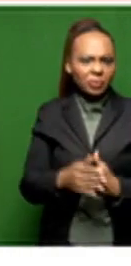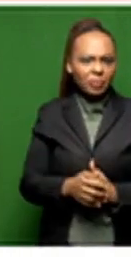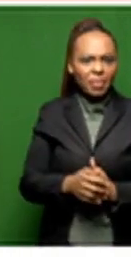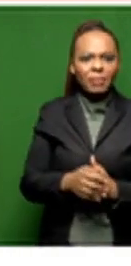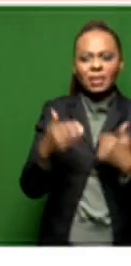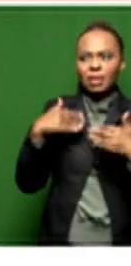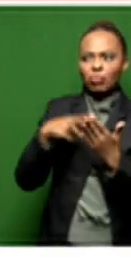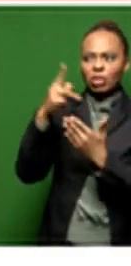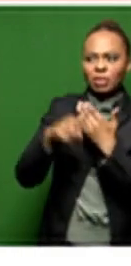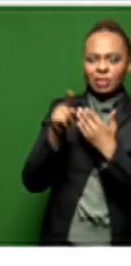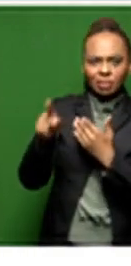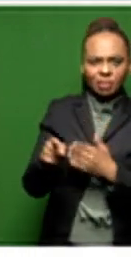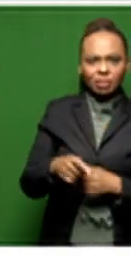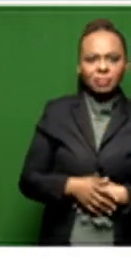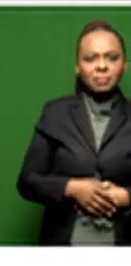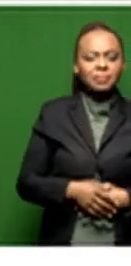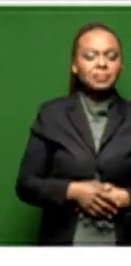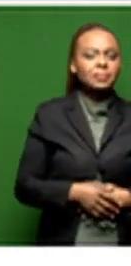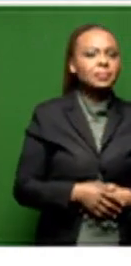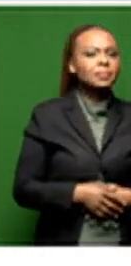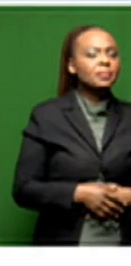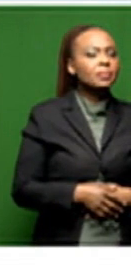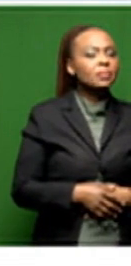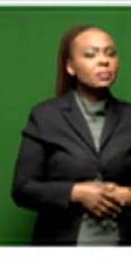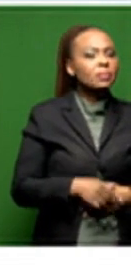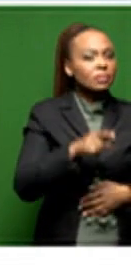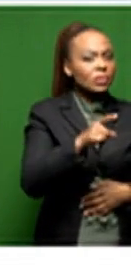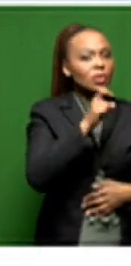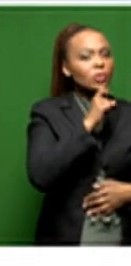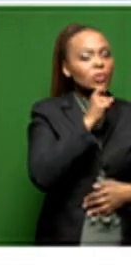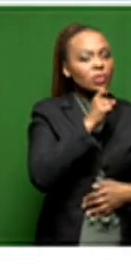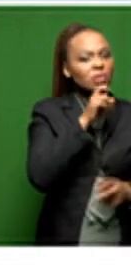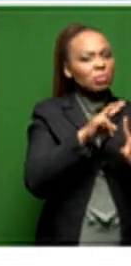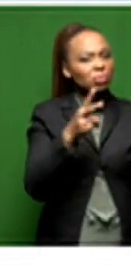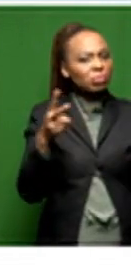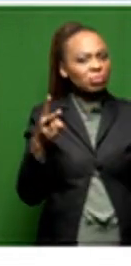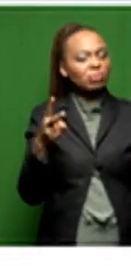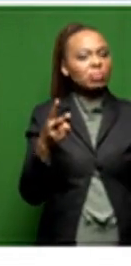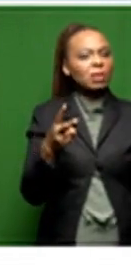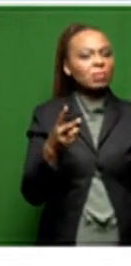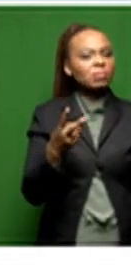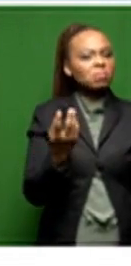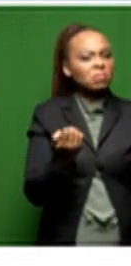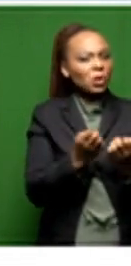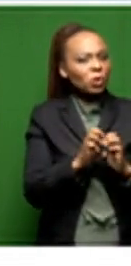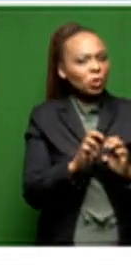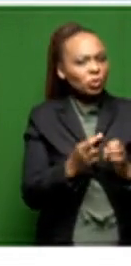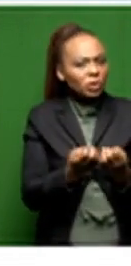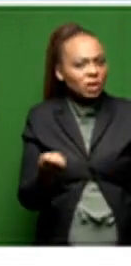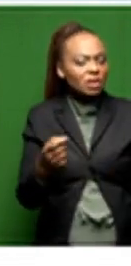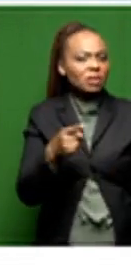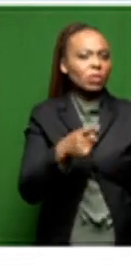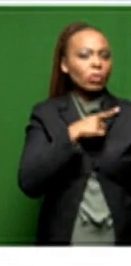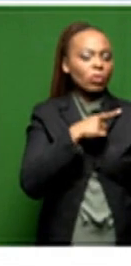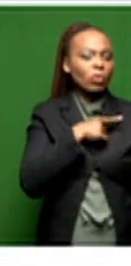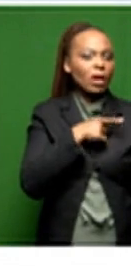So we looked at using various payment mechanisms to avoid contactless